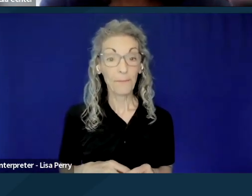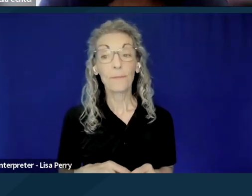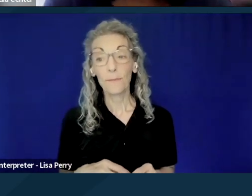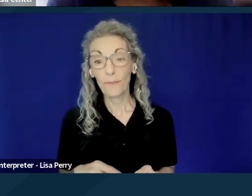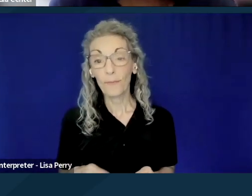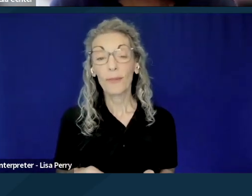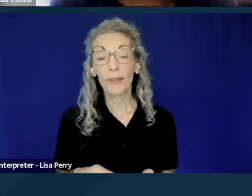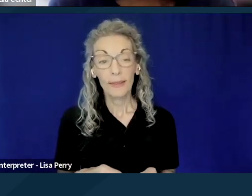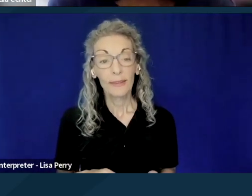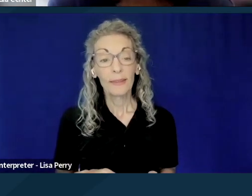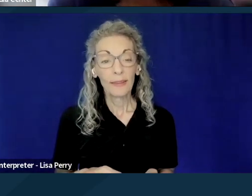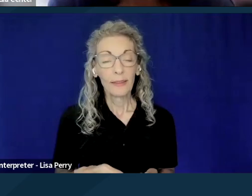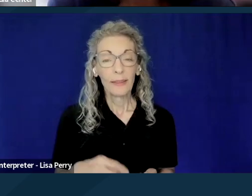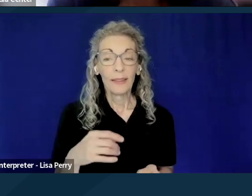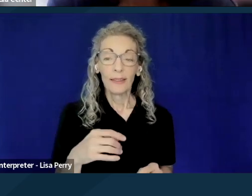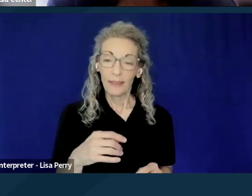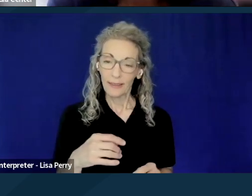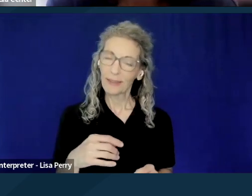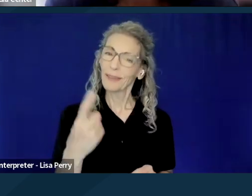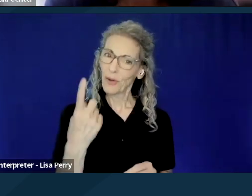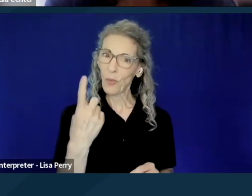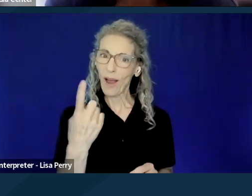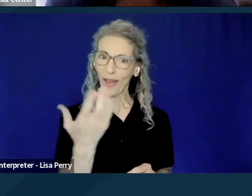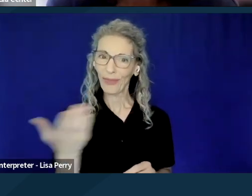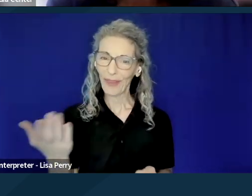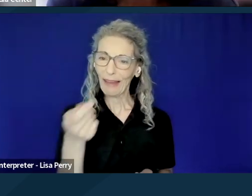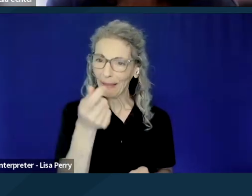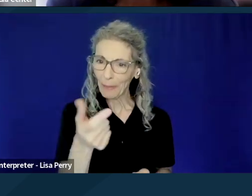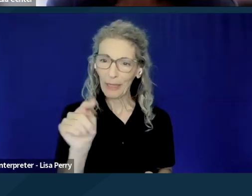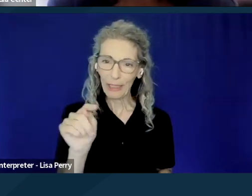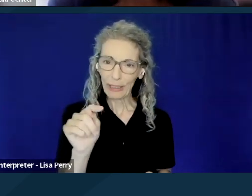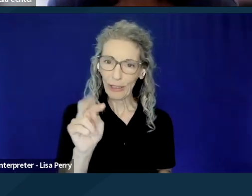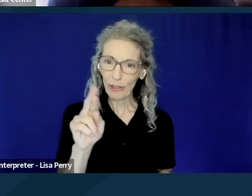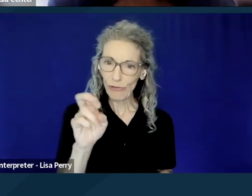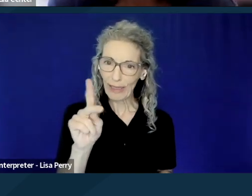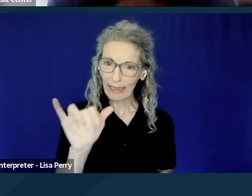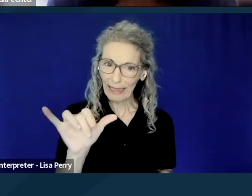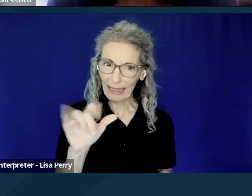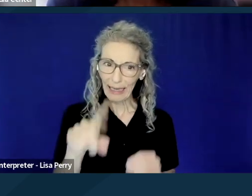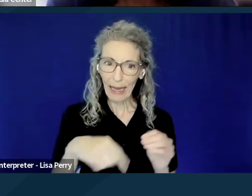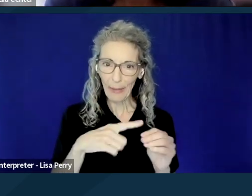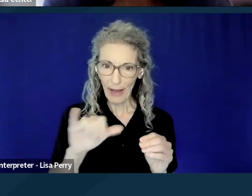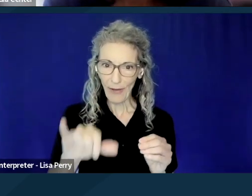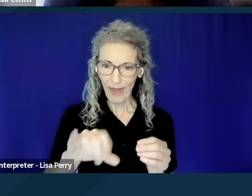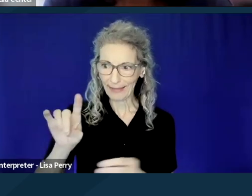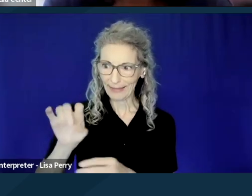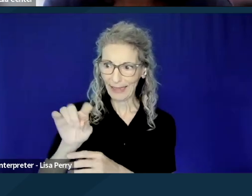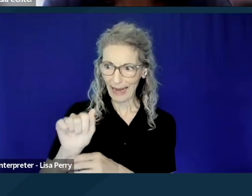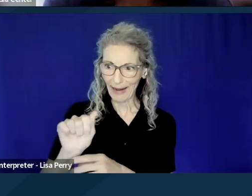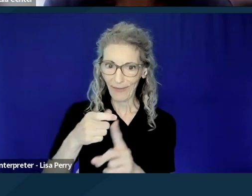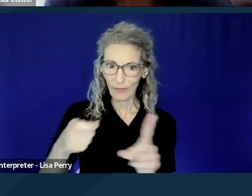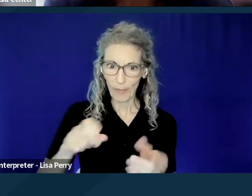One of the things that's a little tricky about contractor workforce data is that